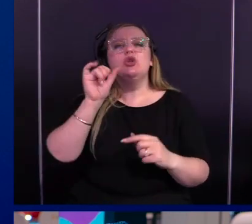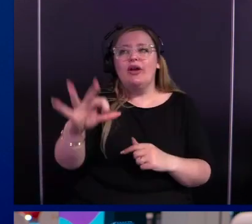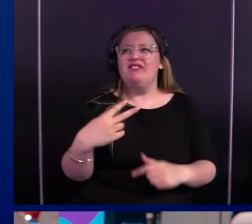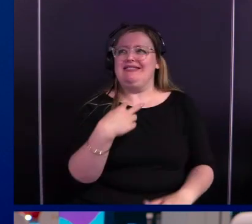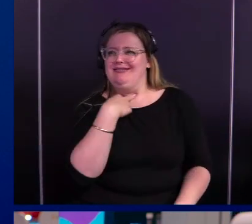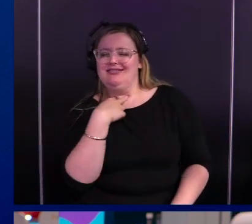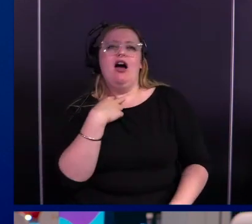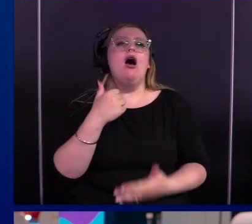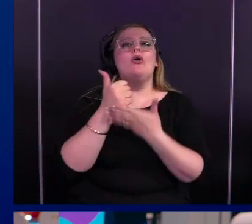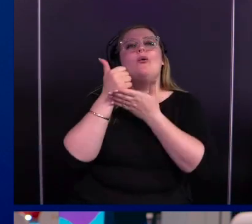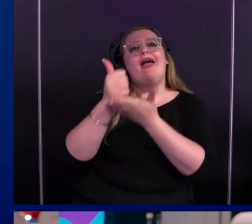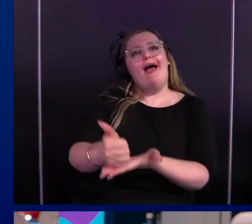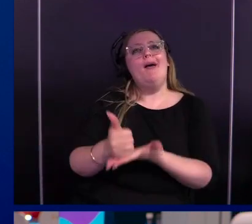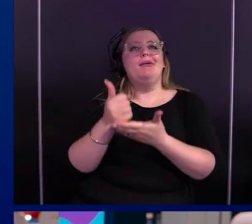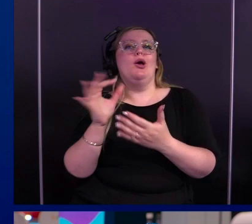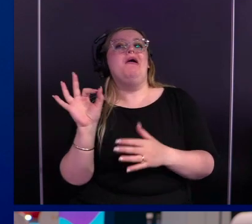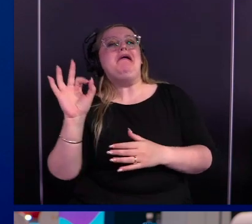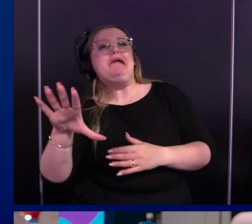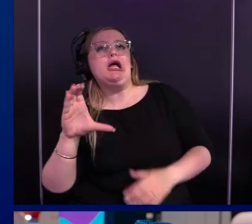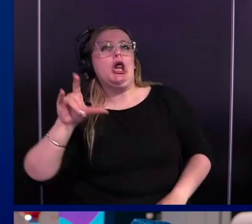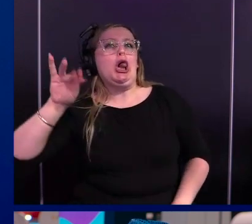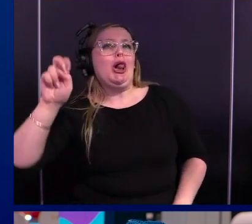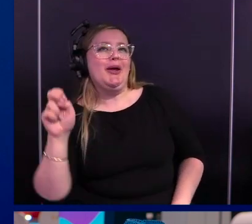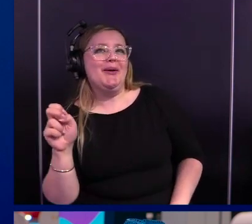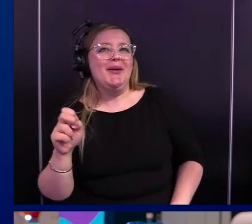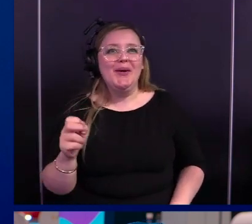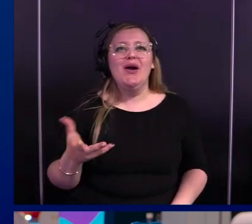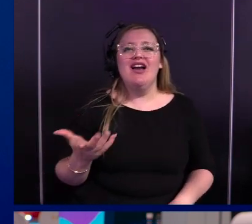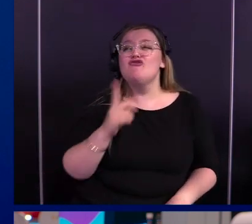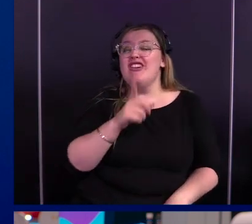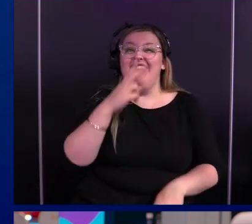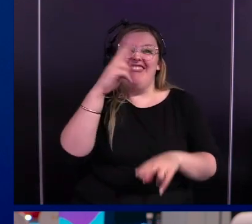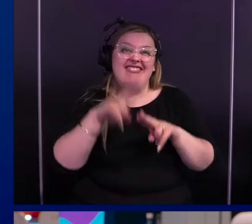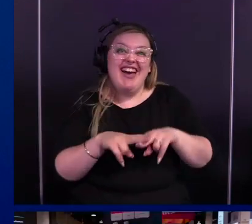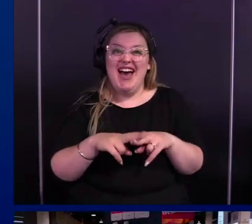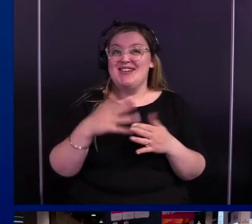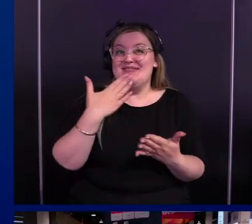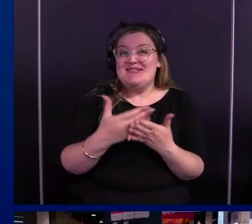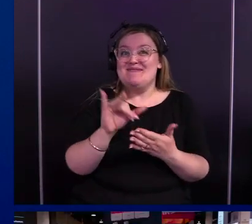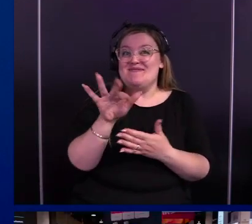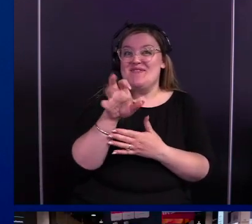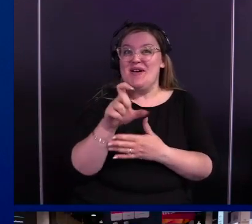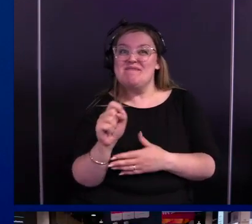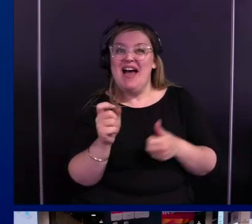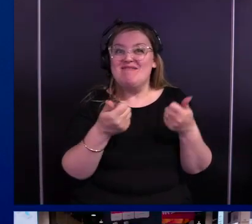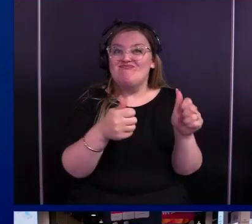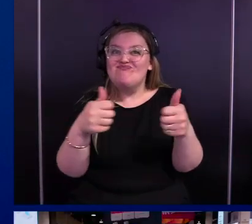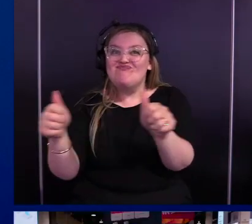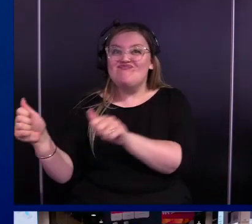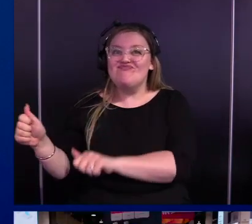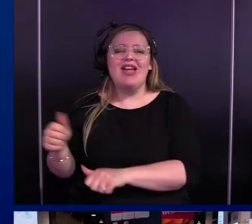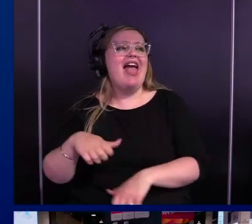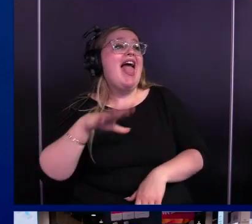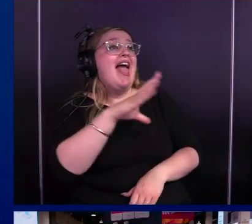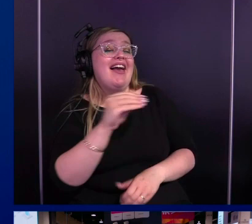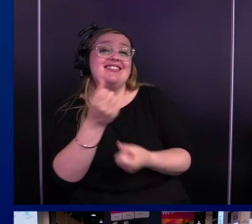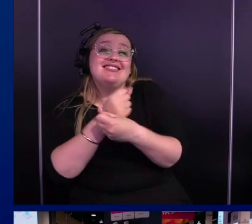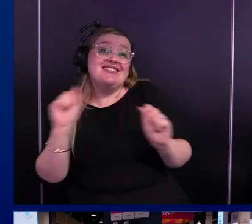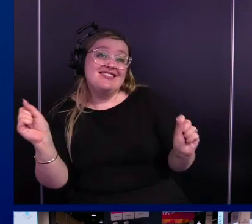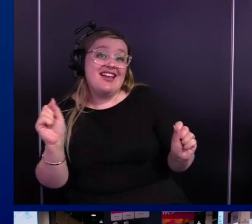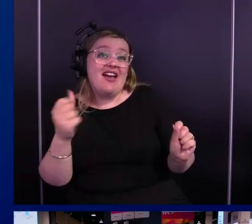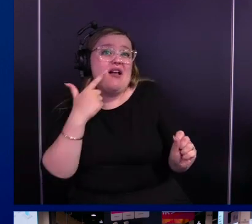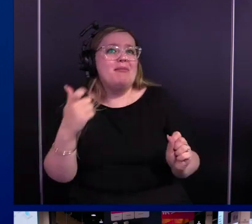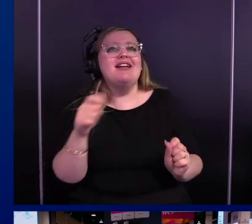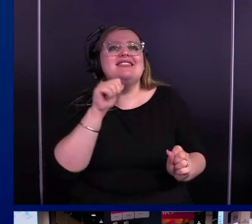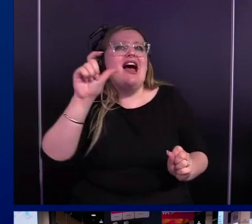it. And I think generally it's a lot of fun. Good format to try different things out. Yeah, and it's in a safe space, too, because you're not needing to run these